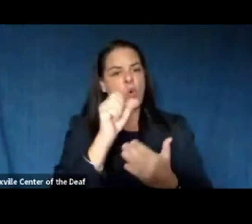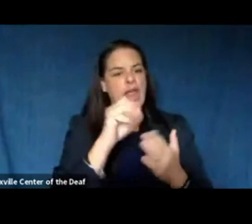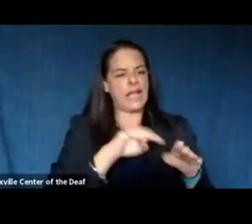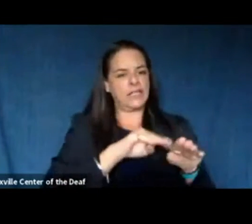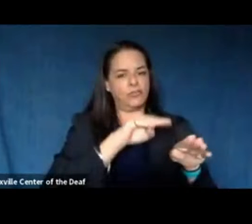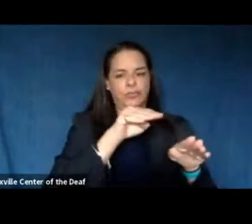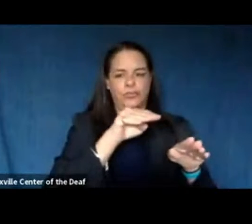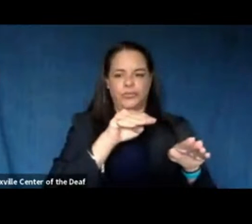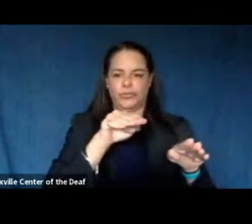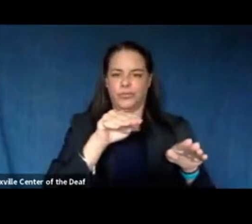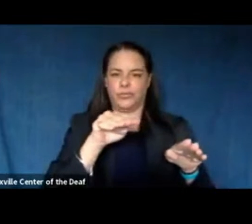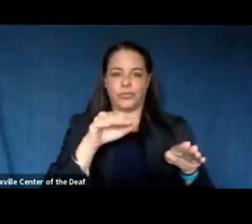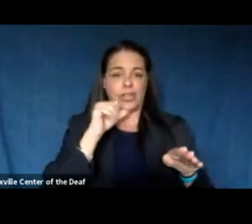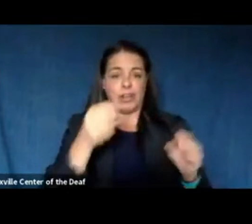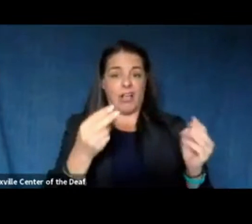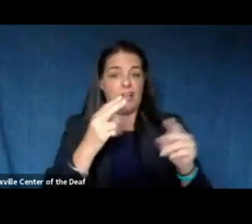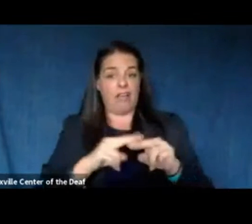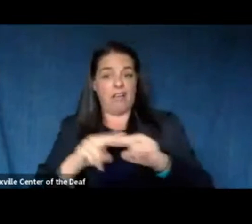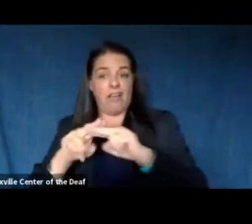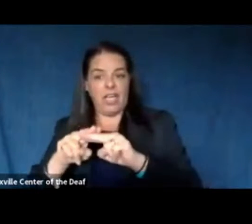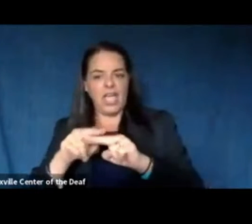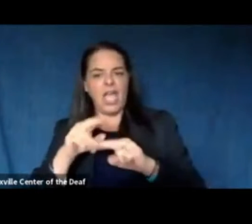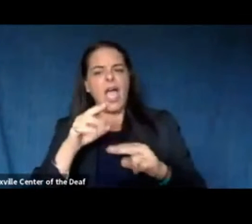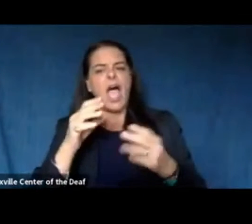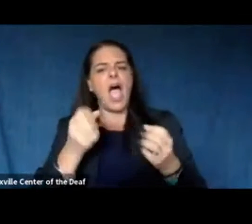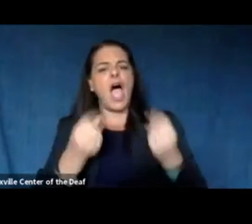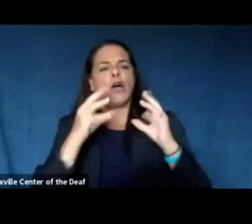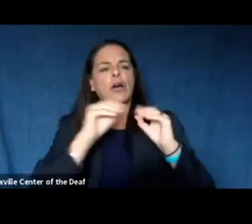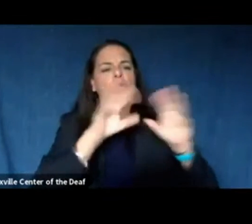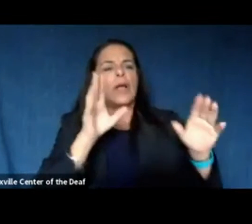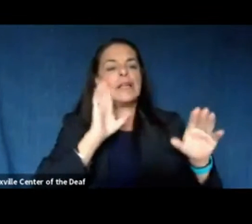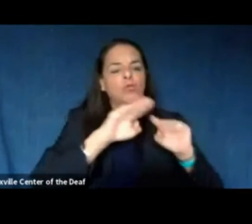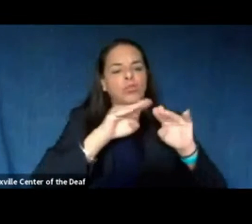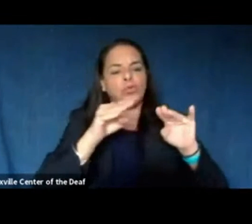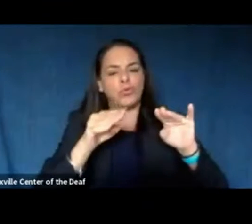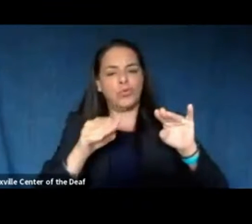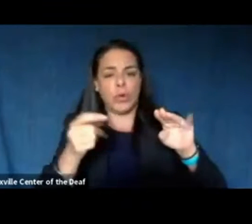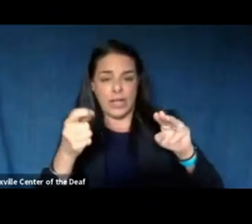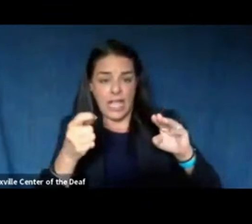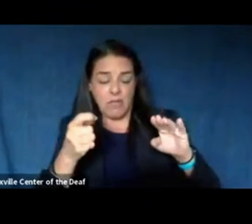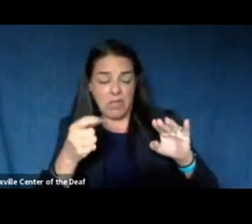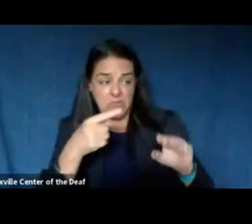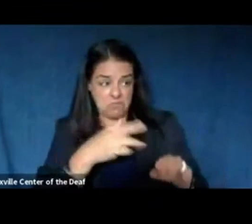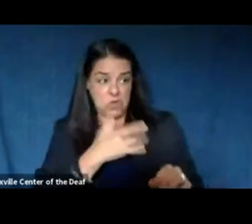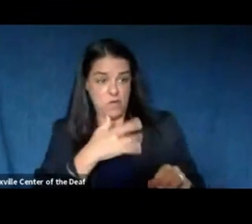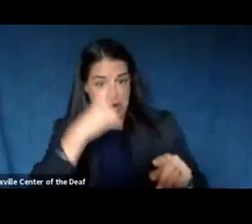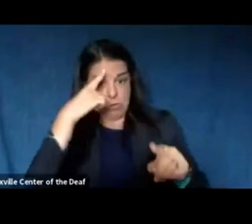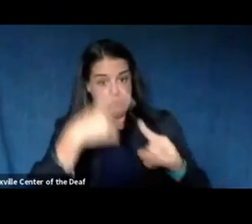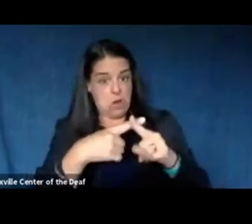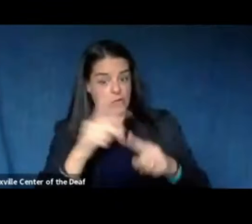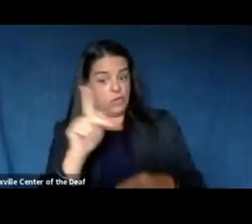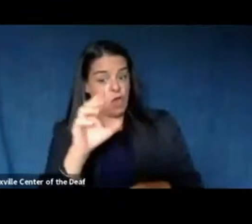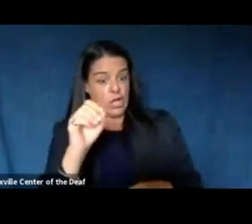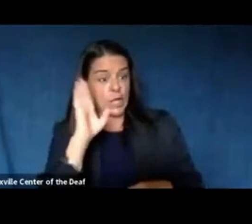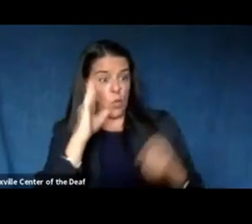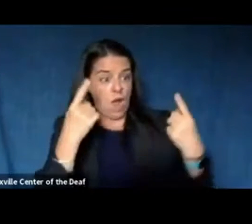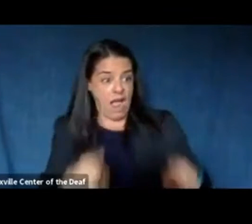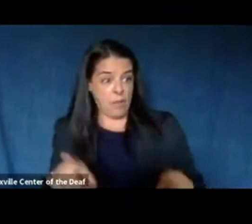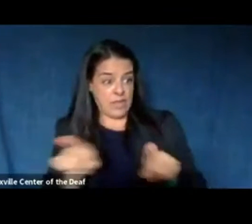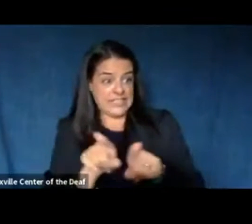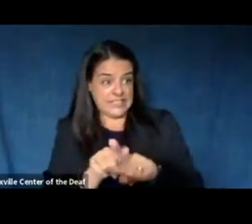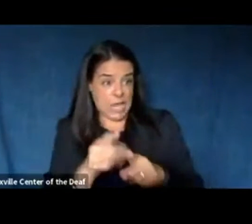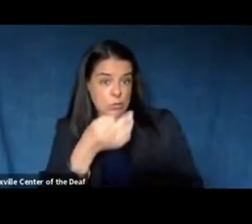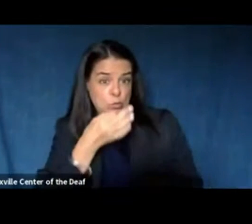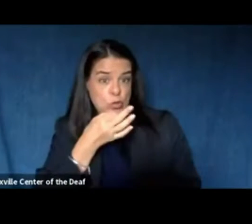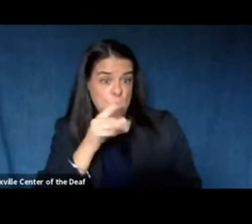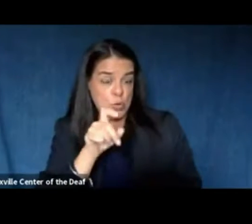increasing. The rate of transmission has declined slightly. Does that give you hope that Knox County will start to see that soon as well? I do. I looked at that